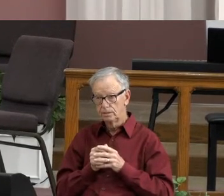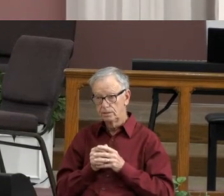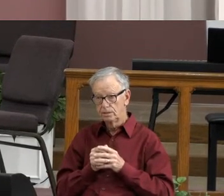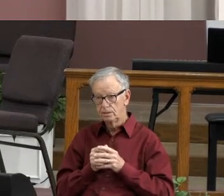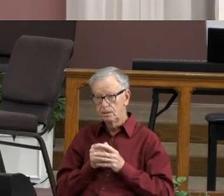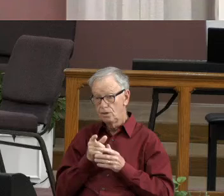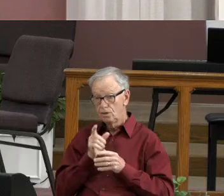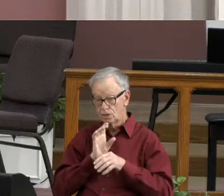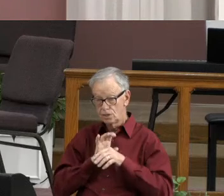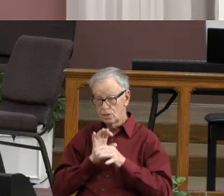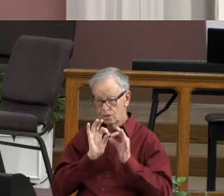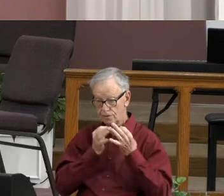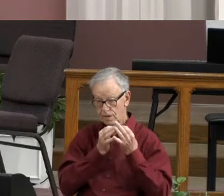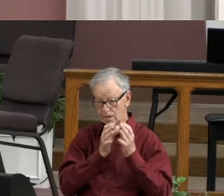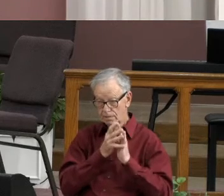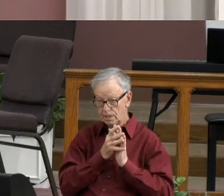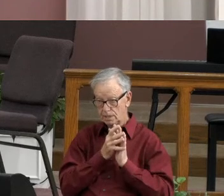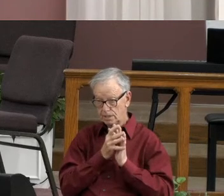You as a church family